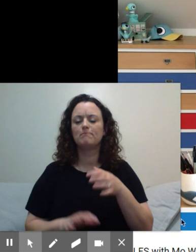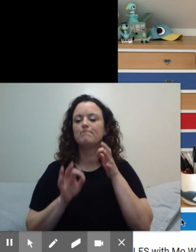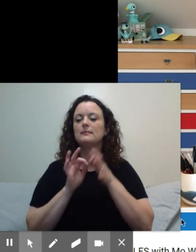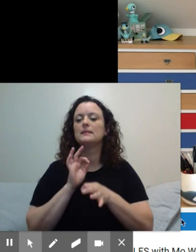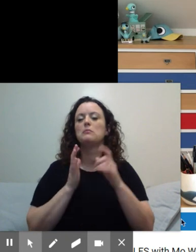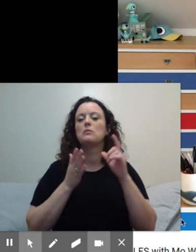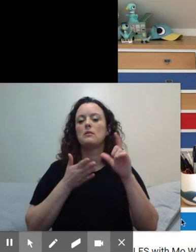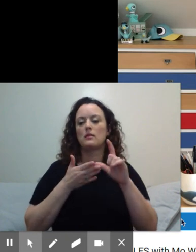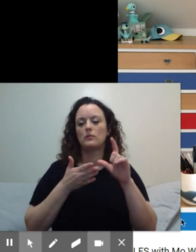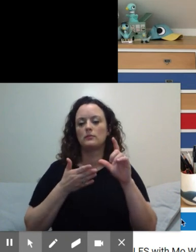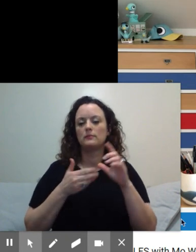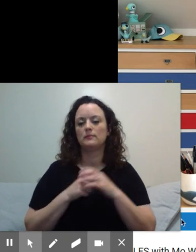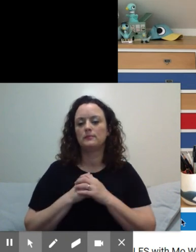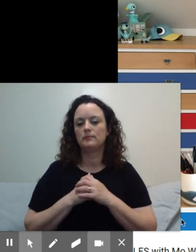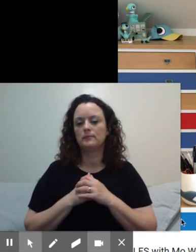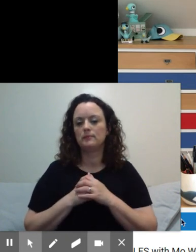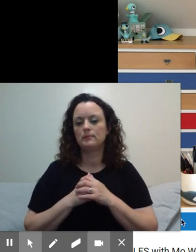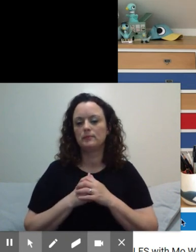thank you.